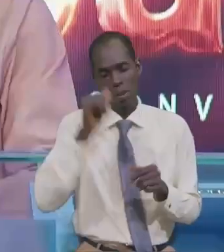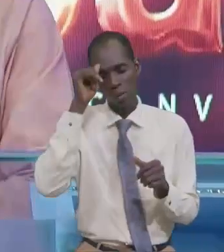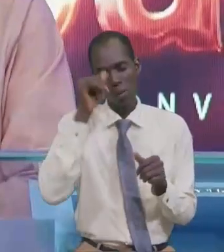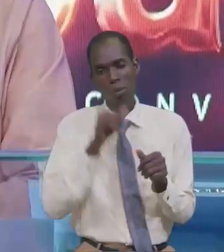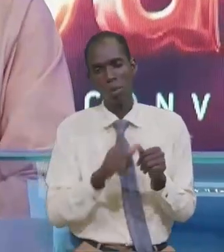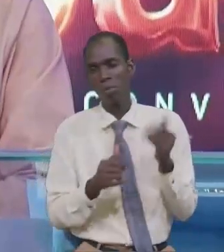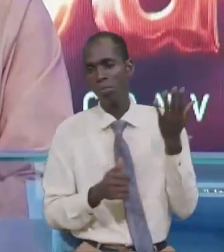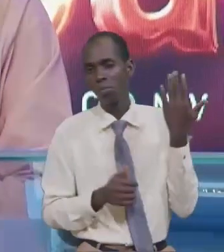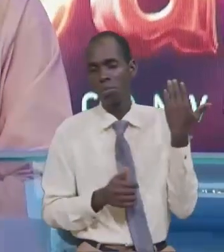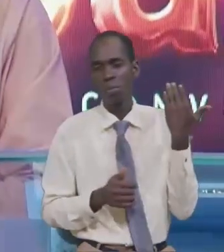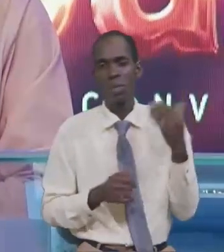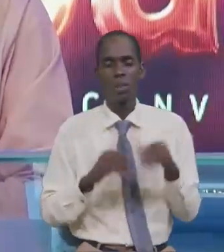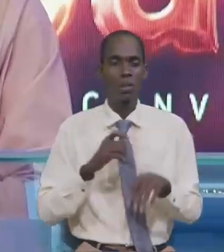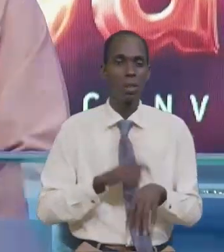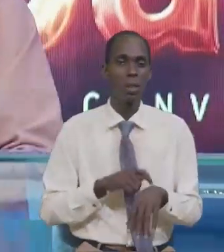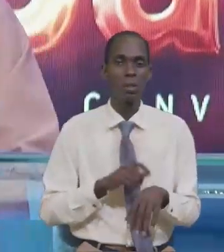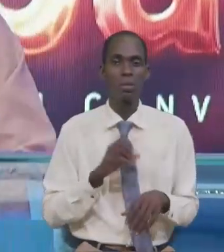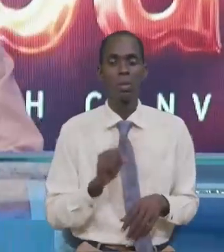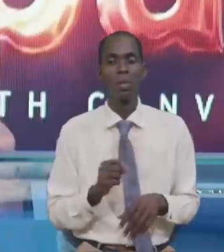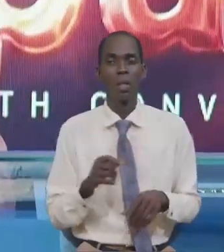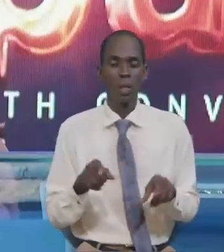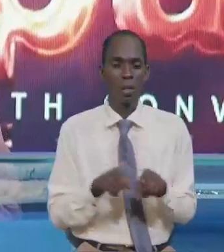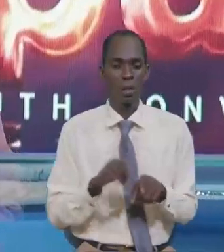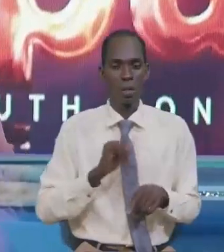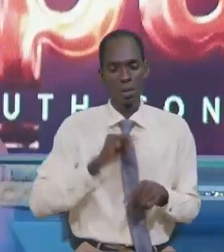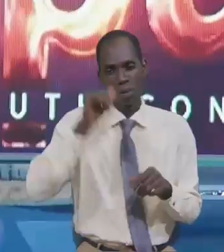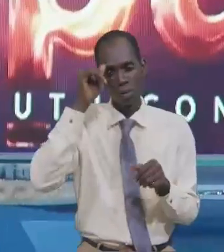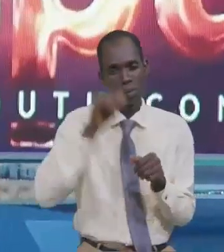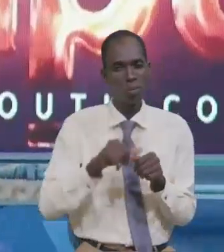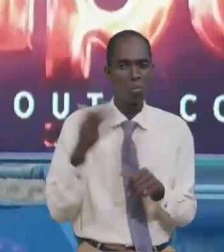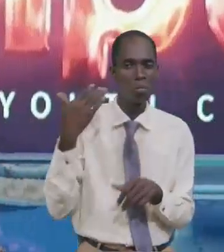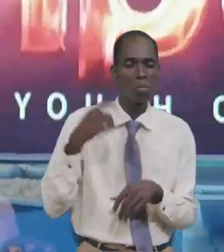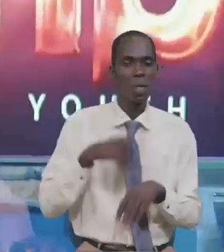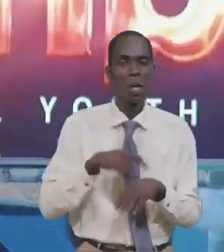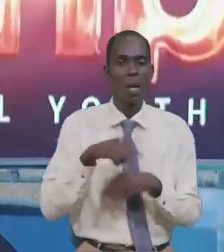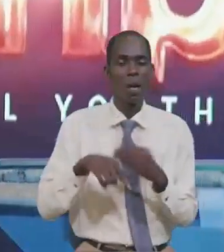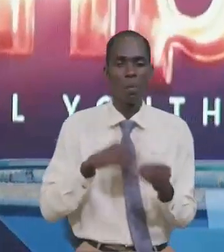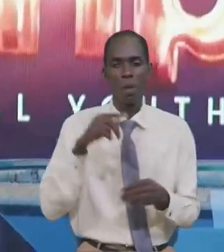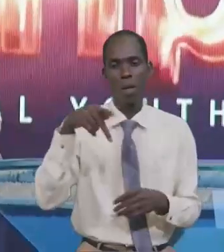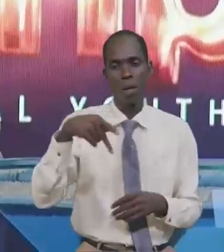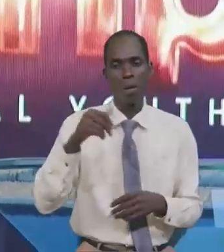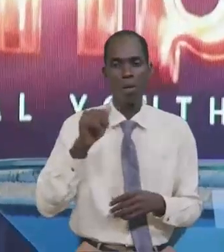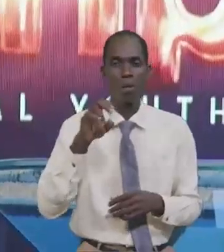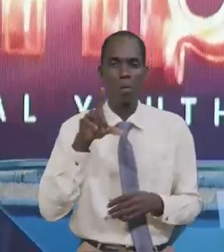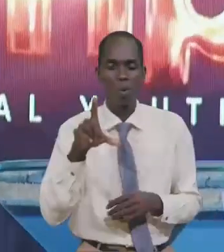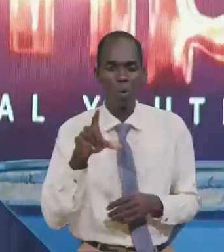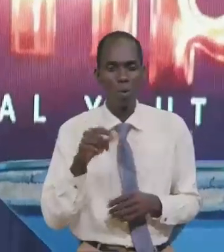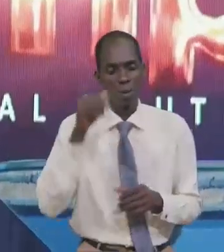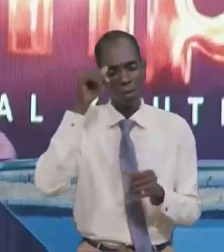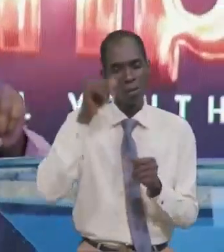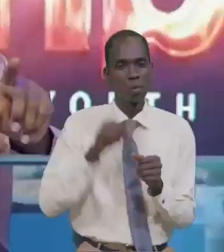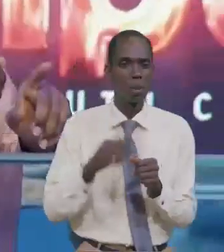back at myself, and maybe as we look back to your very life, in your journey,